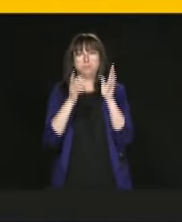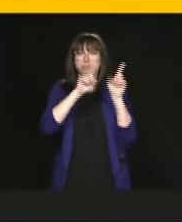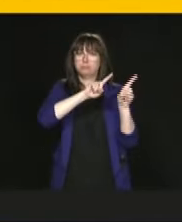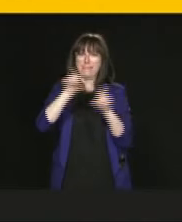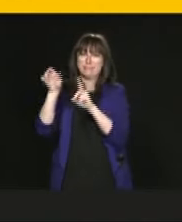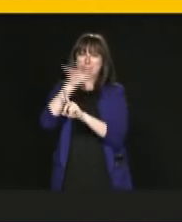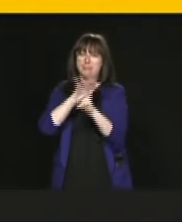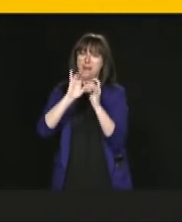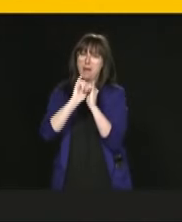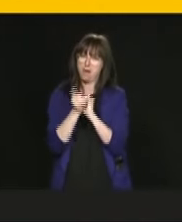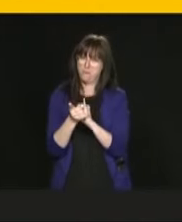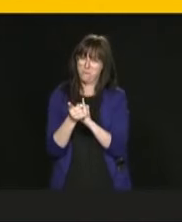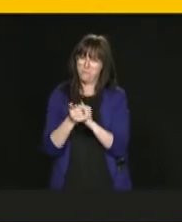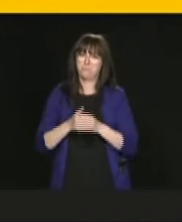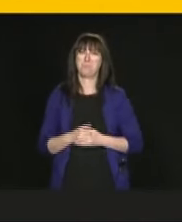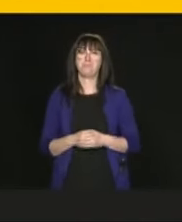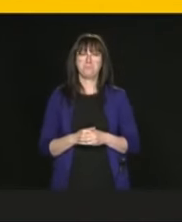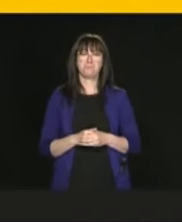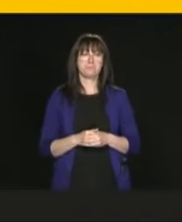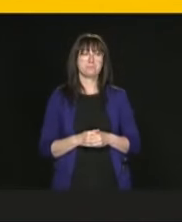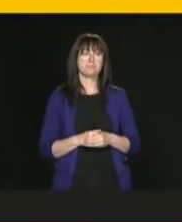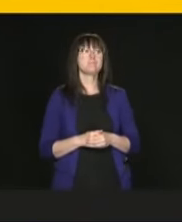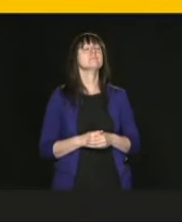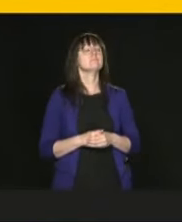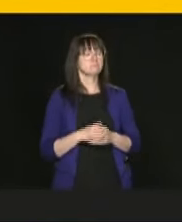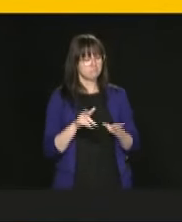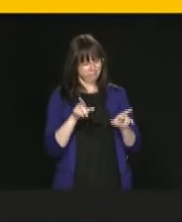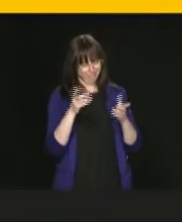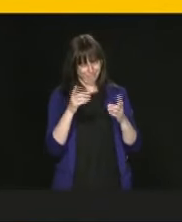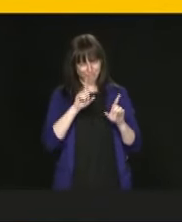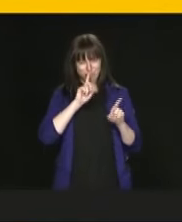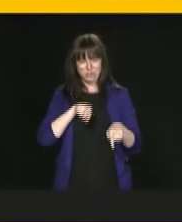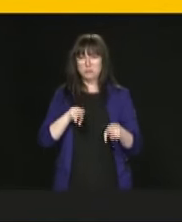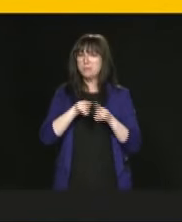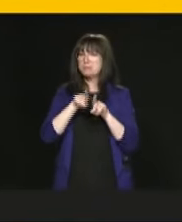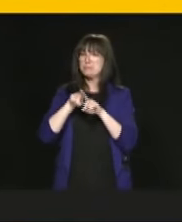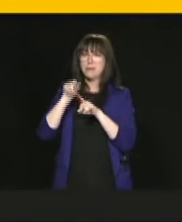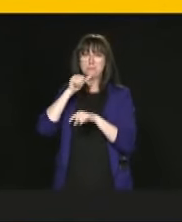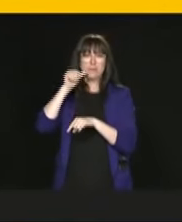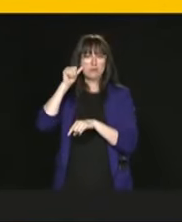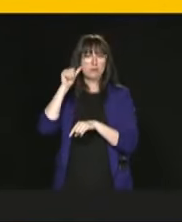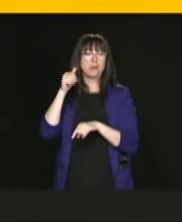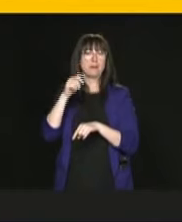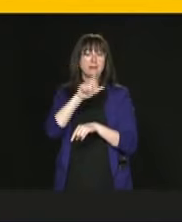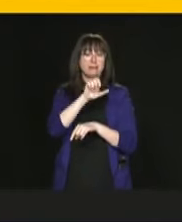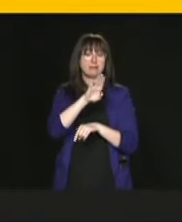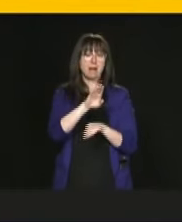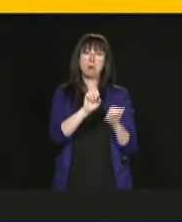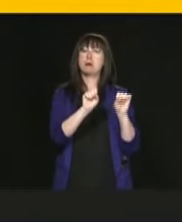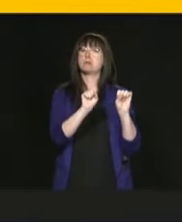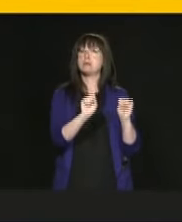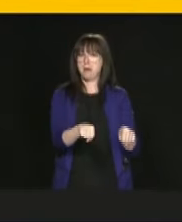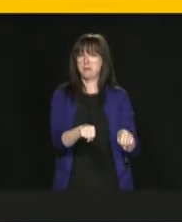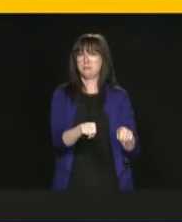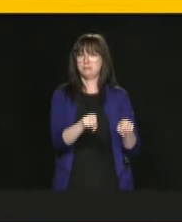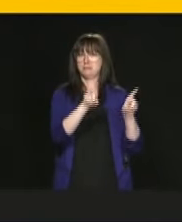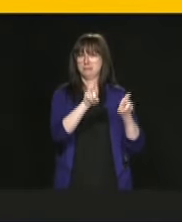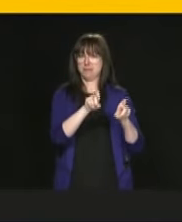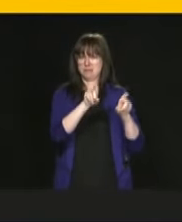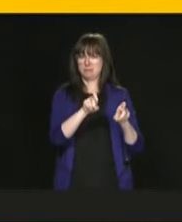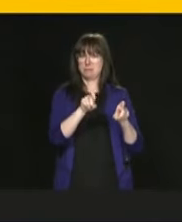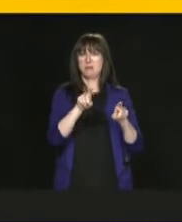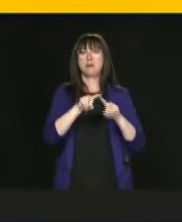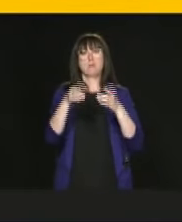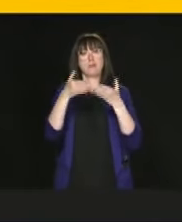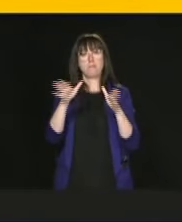So I think, as I said yesterday, there's a capacity, but we, as a public health community, the chief medical officers feel that